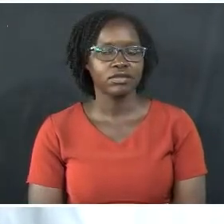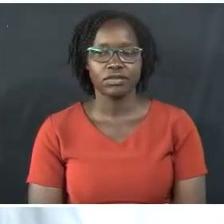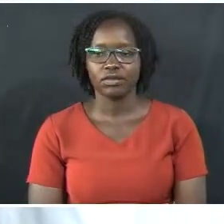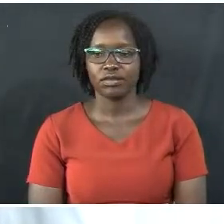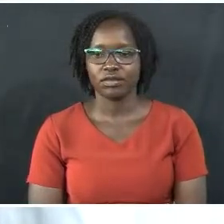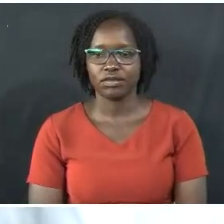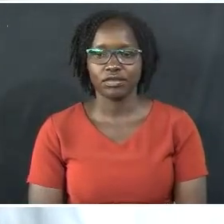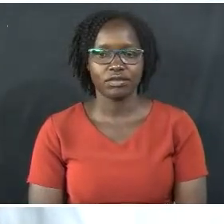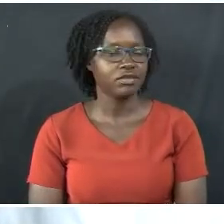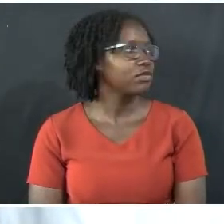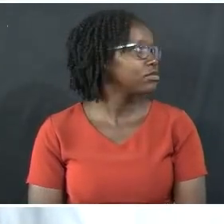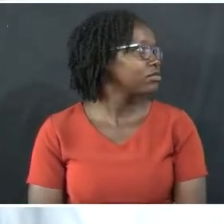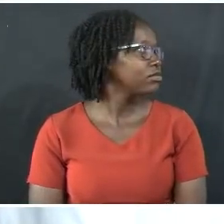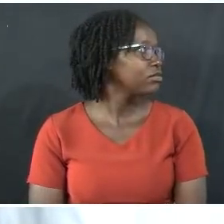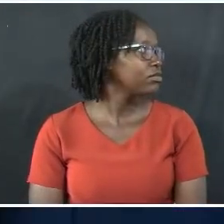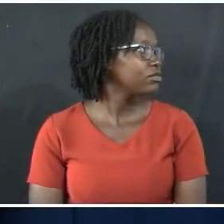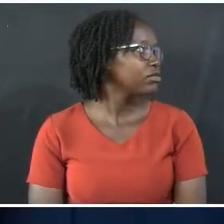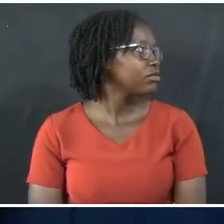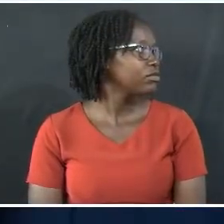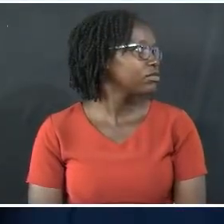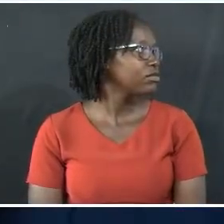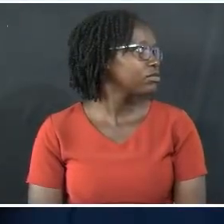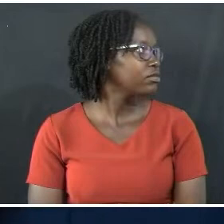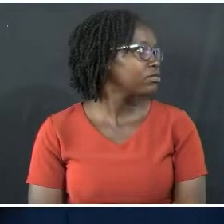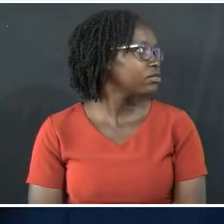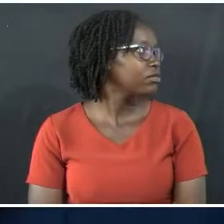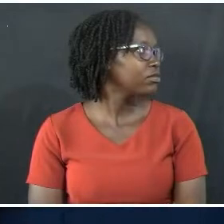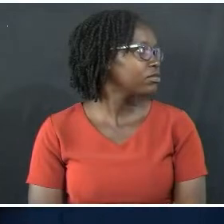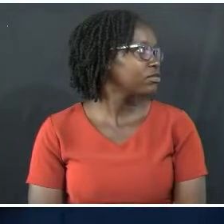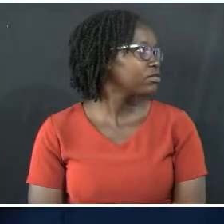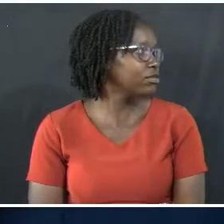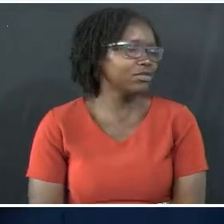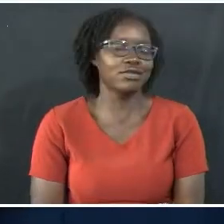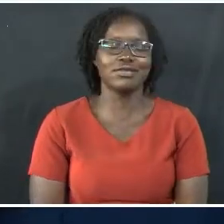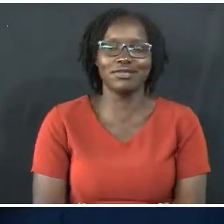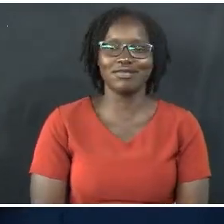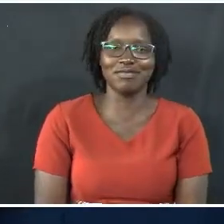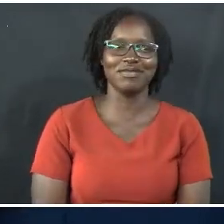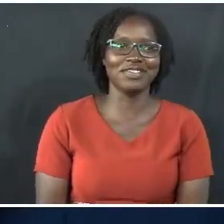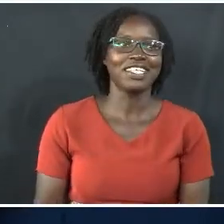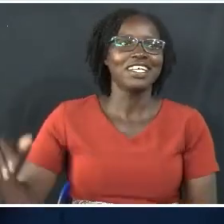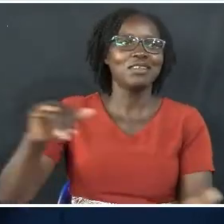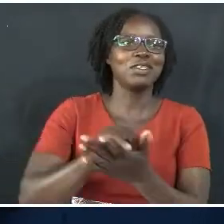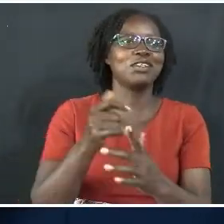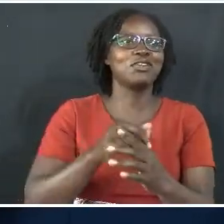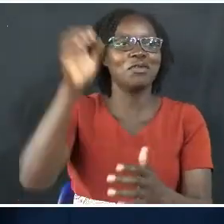Kenyan made. Imported from Eldoret.